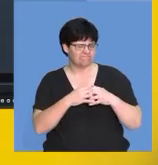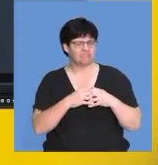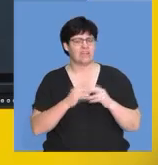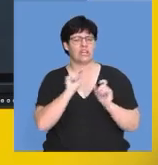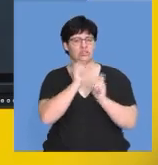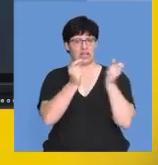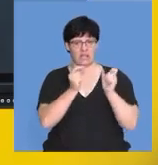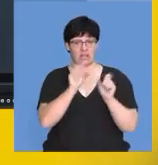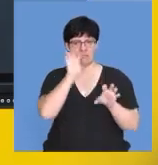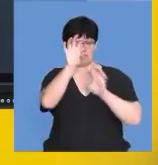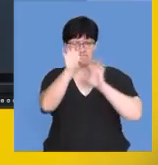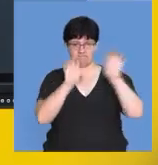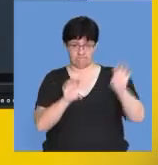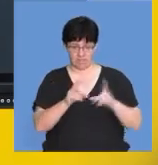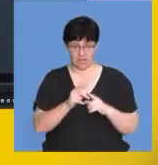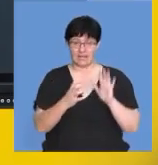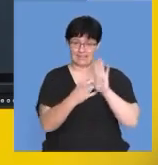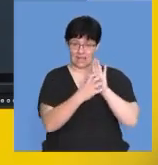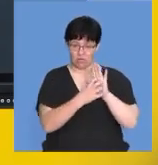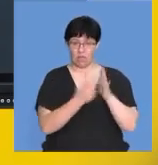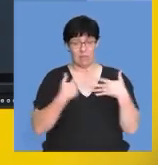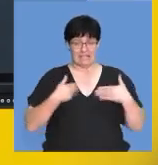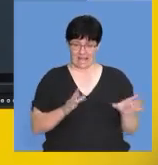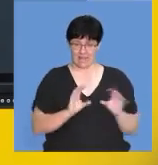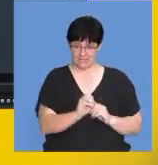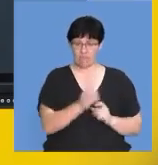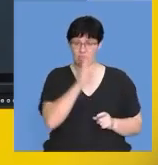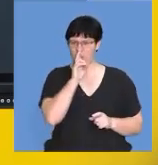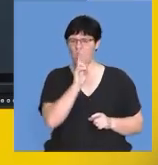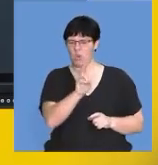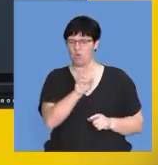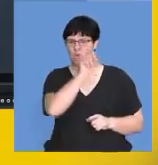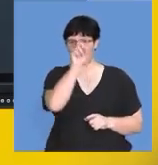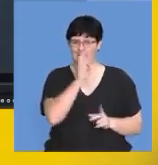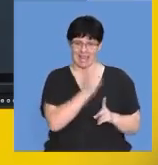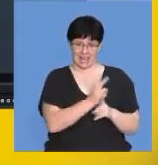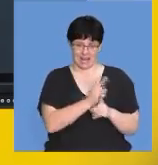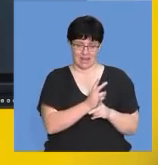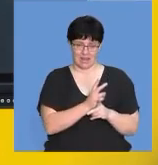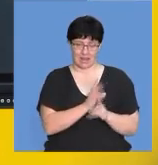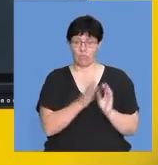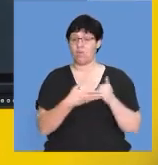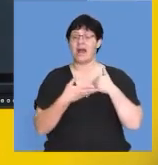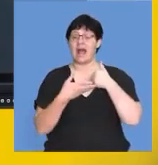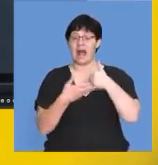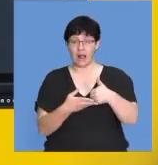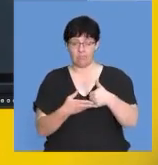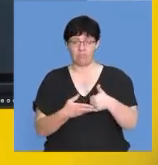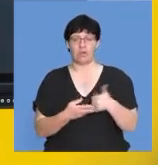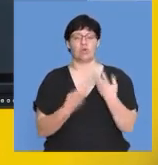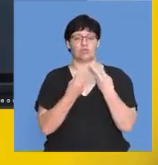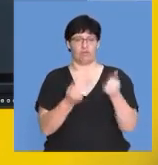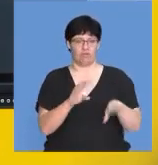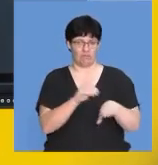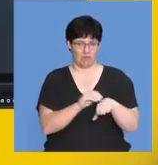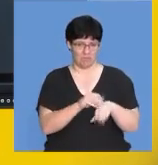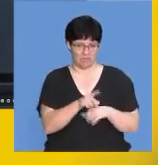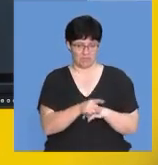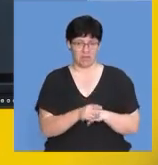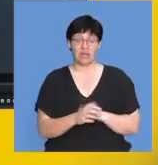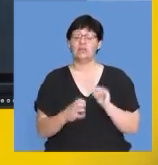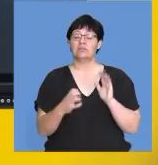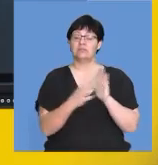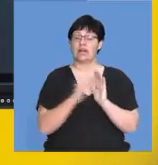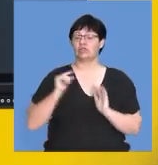diagram. I know that you probably started with it, but let's look at that question again, and I will help you to solve this. Remember that genetic